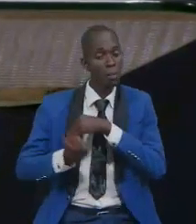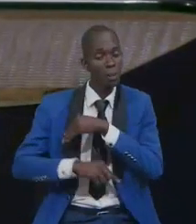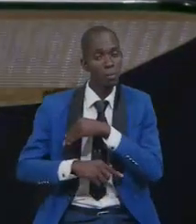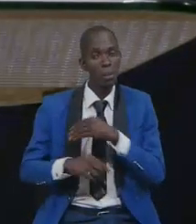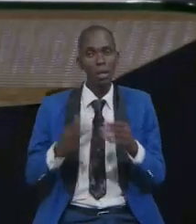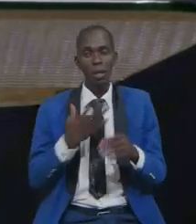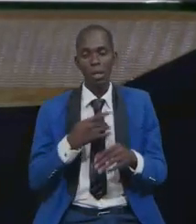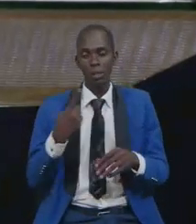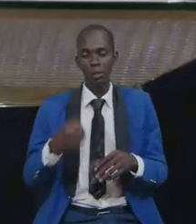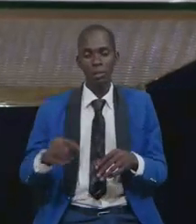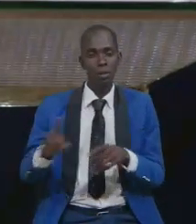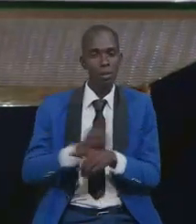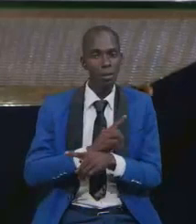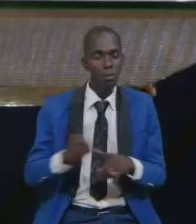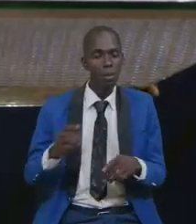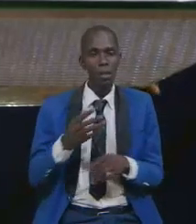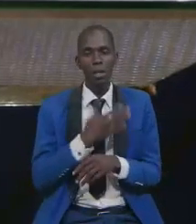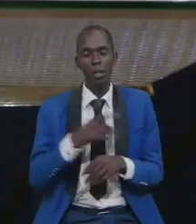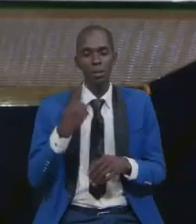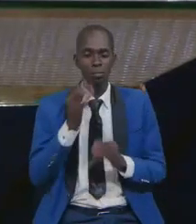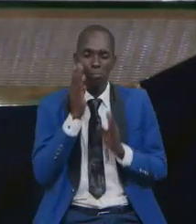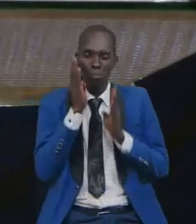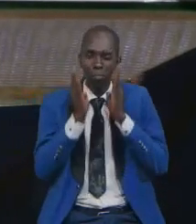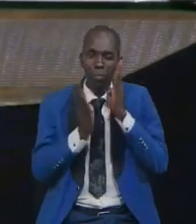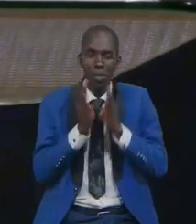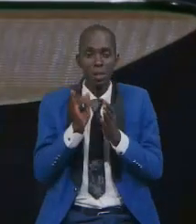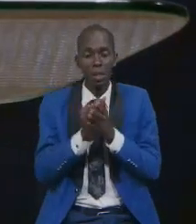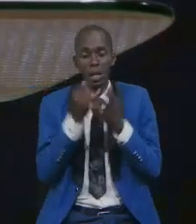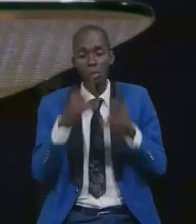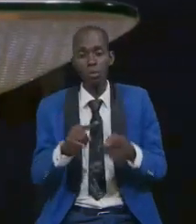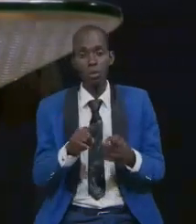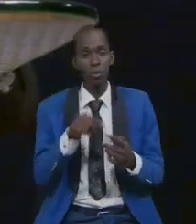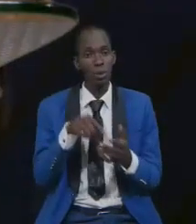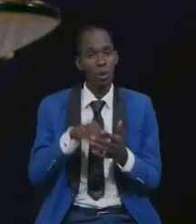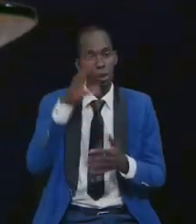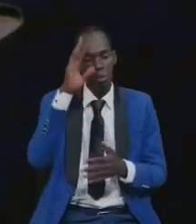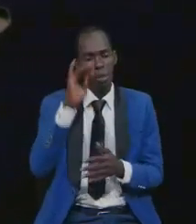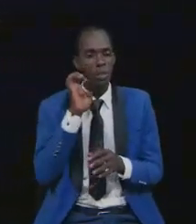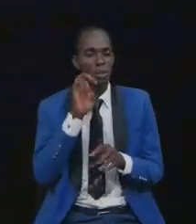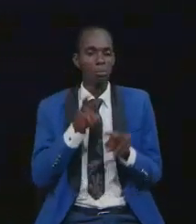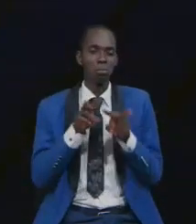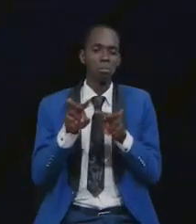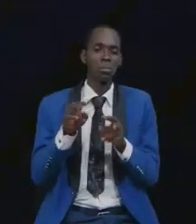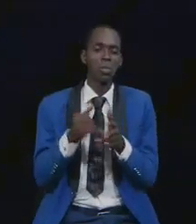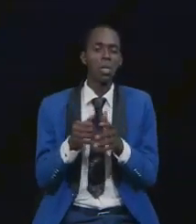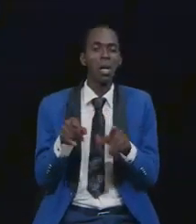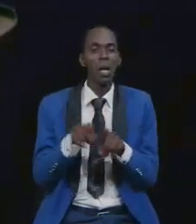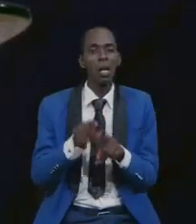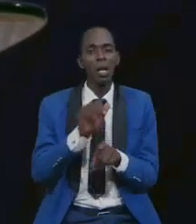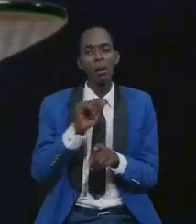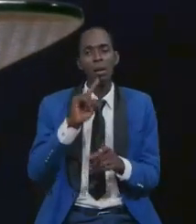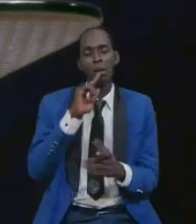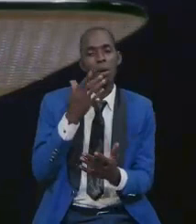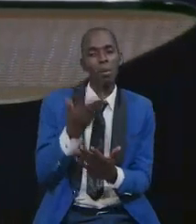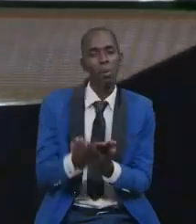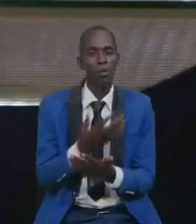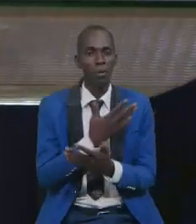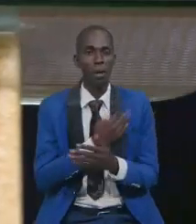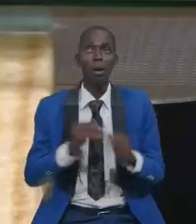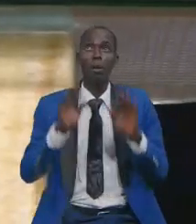the discipline and the humiliation that happened to him, he counted that as a sign. And the wonders, he